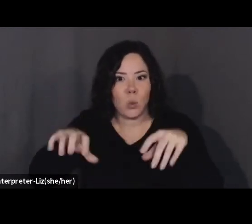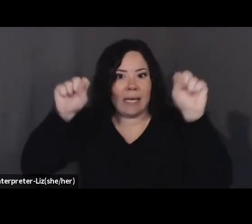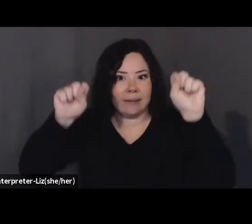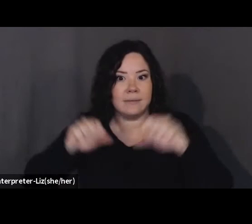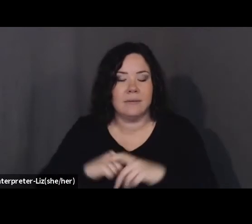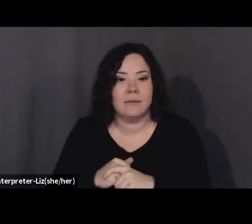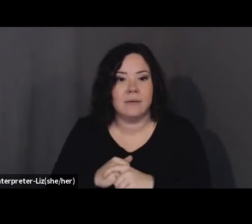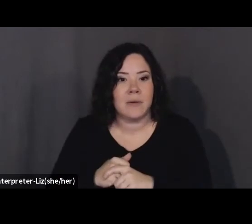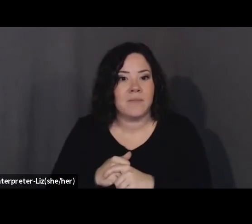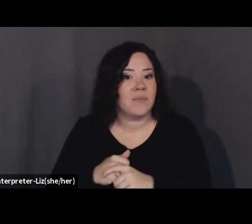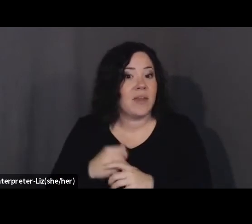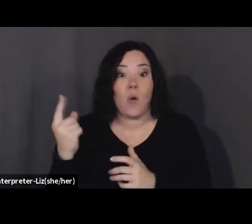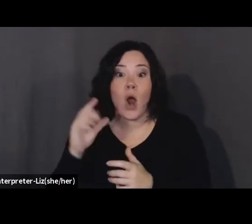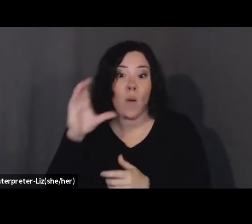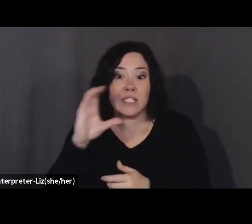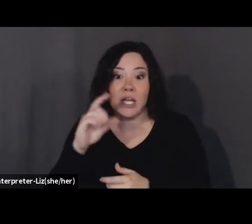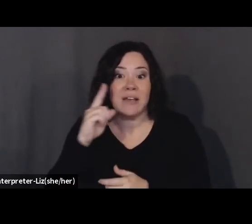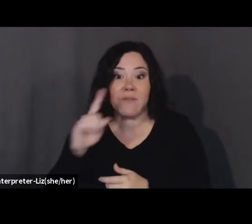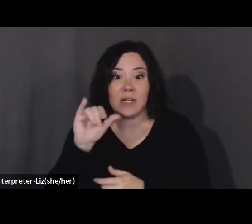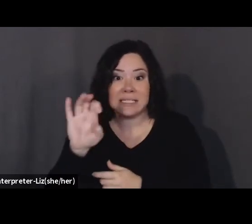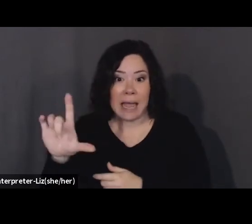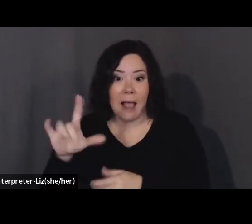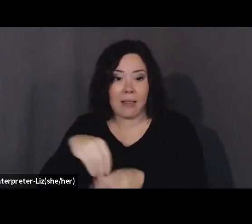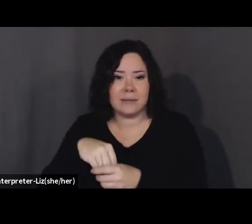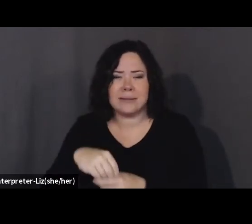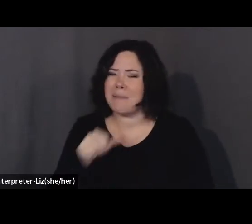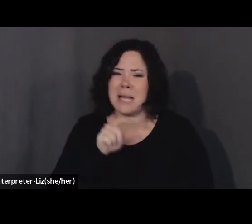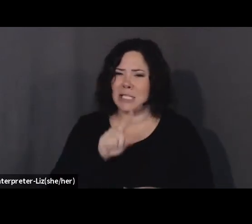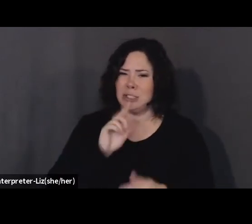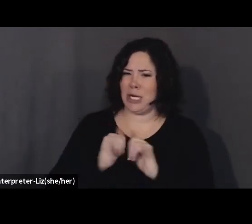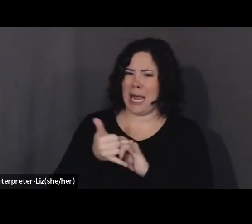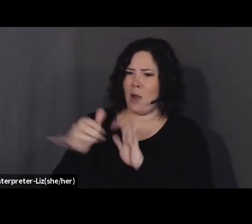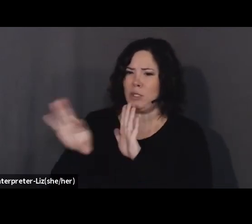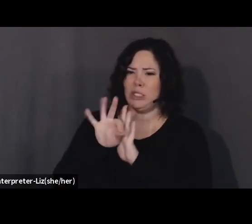We're always looking for centers for independent living, and I don't know how we chose folks. I think it was